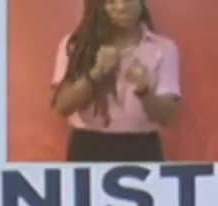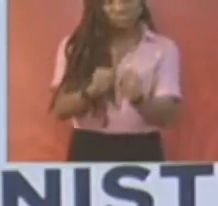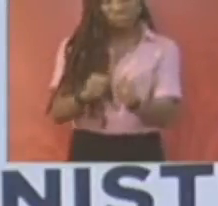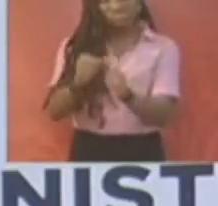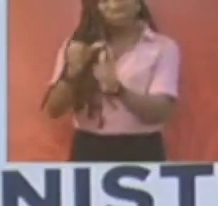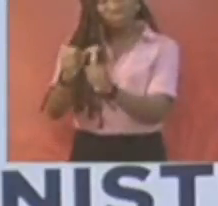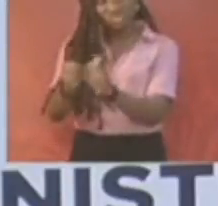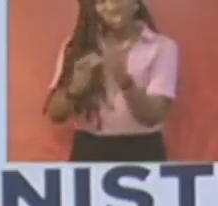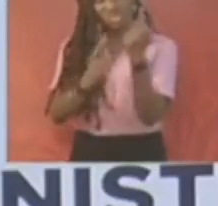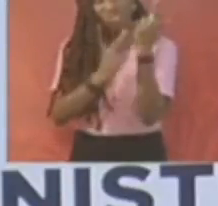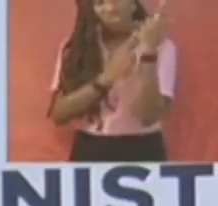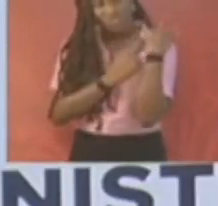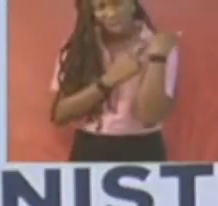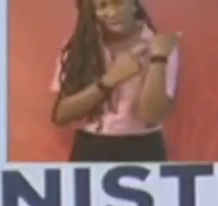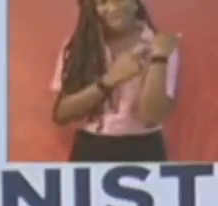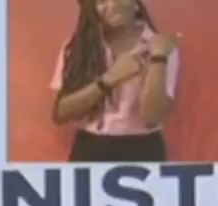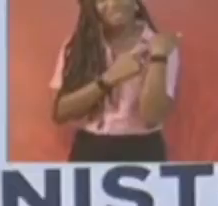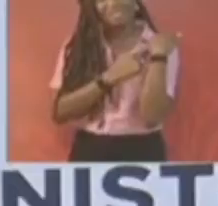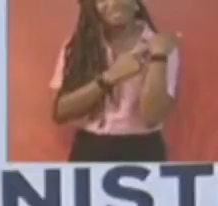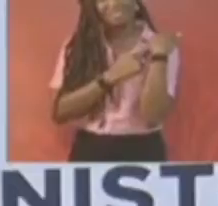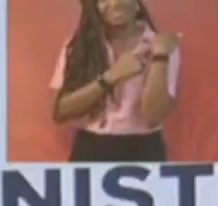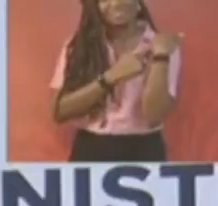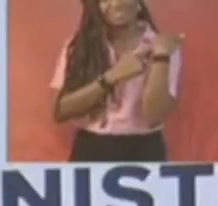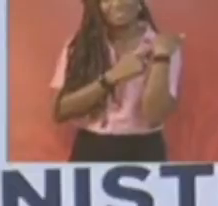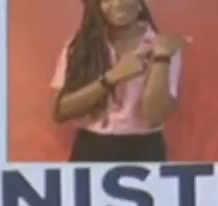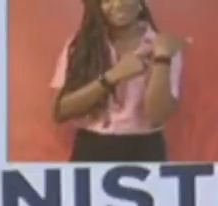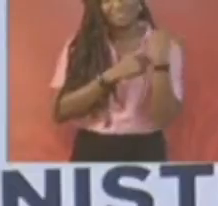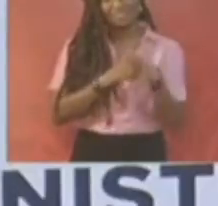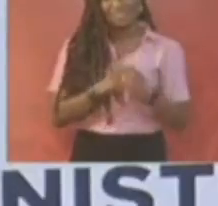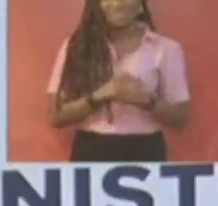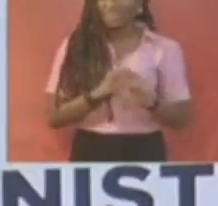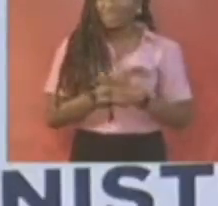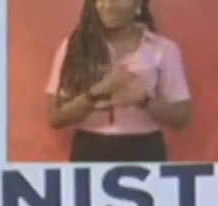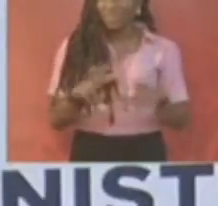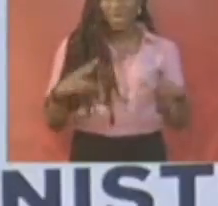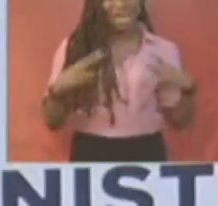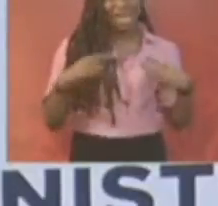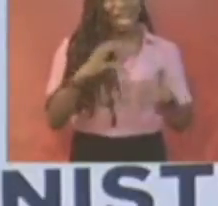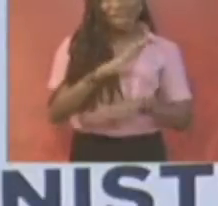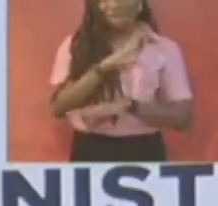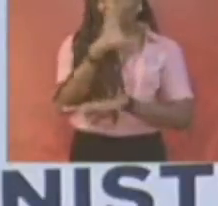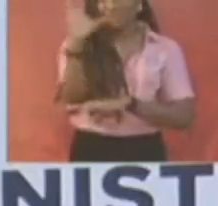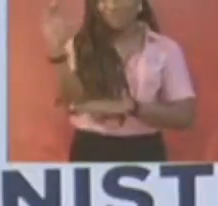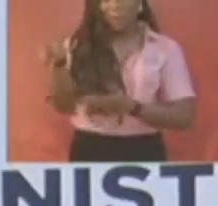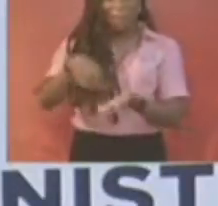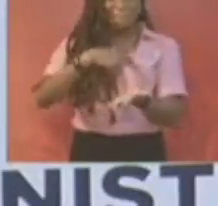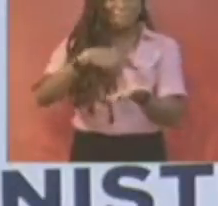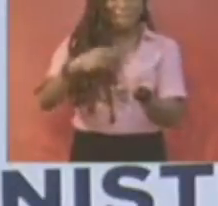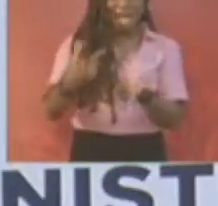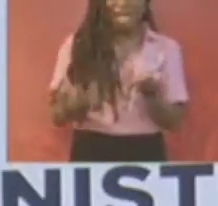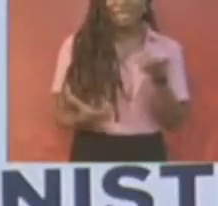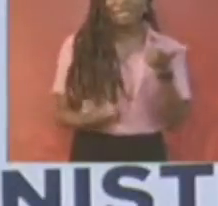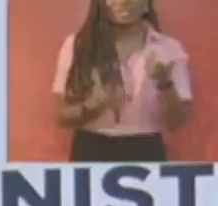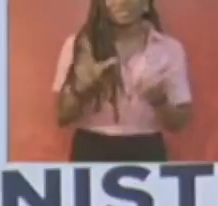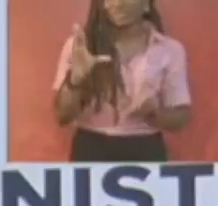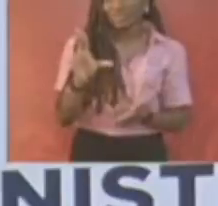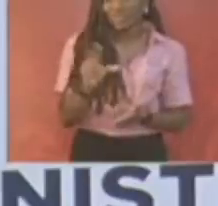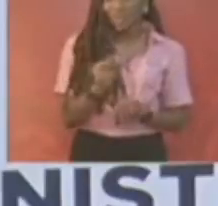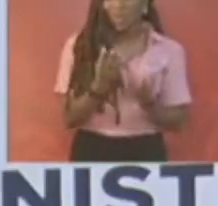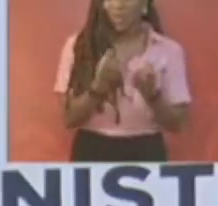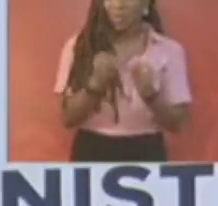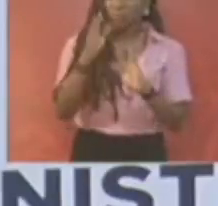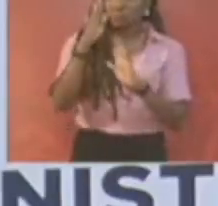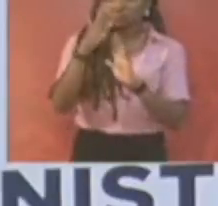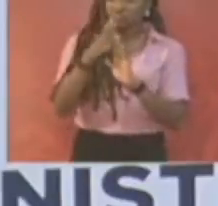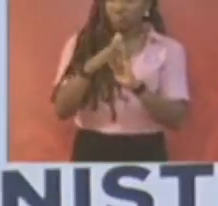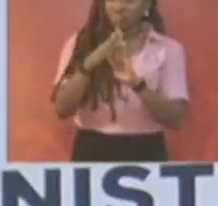collective rules as groups, as companies, as persons wanting to have a gathering, see our individual rules in reducing population